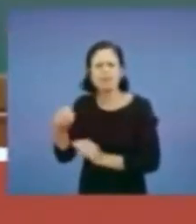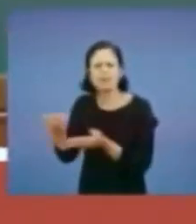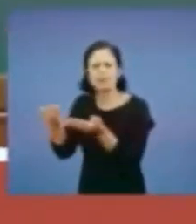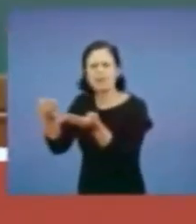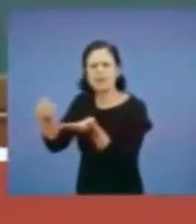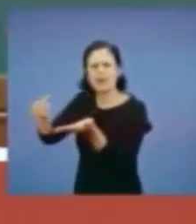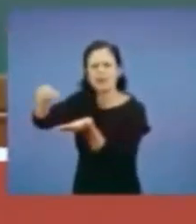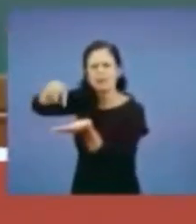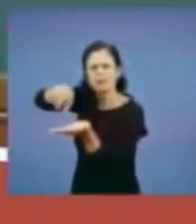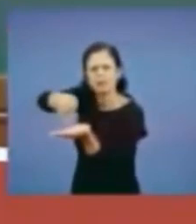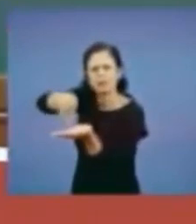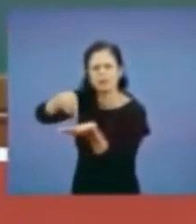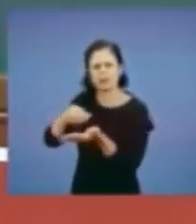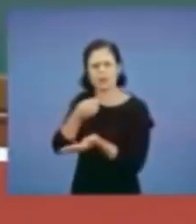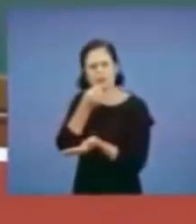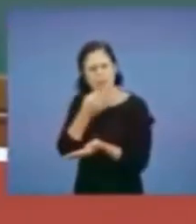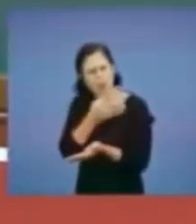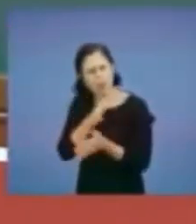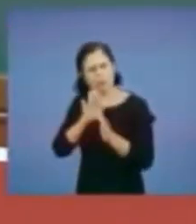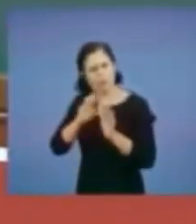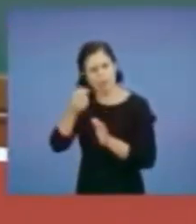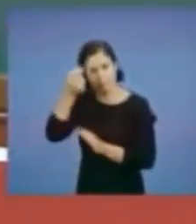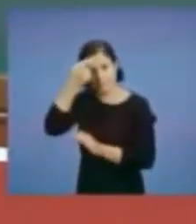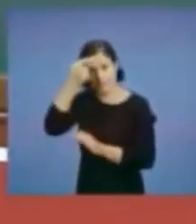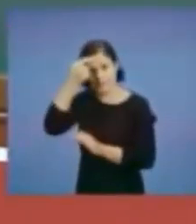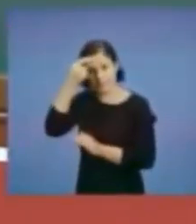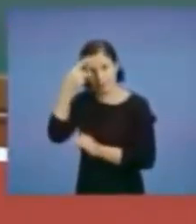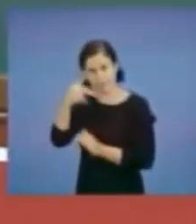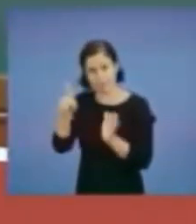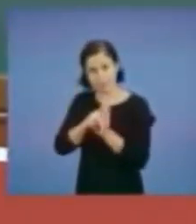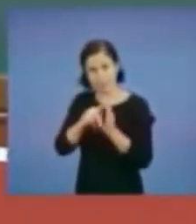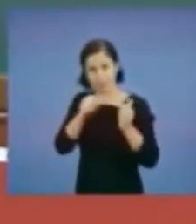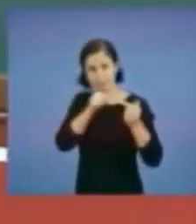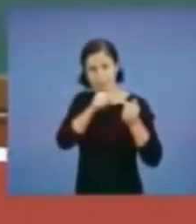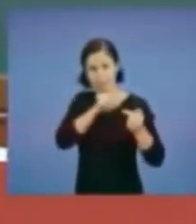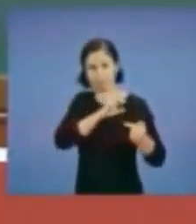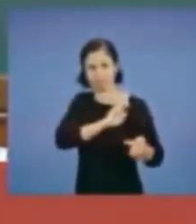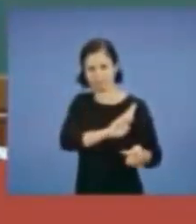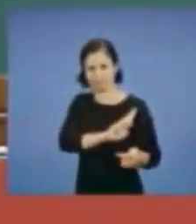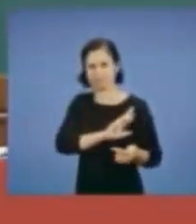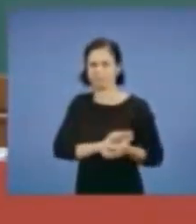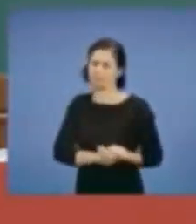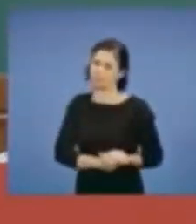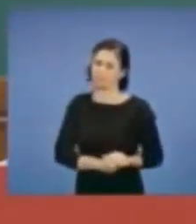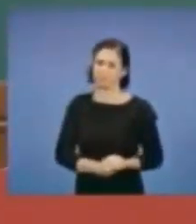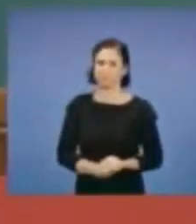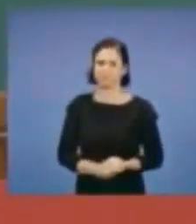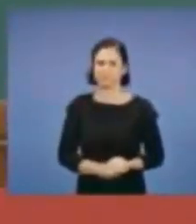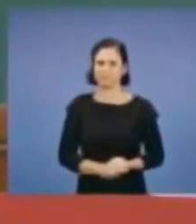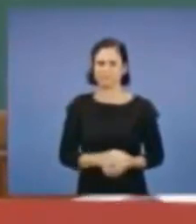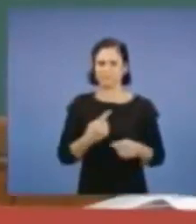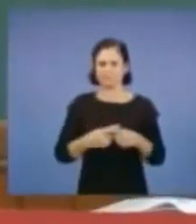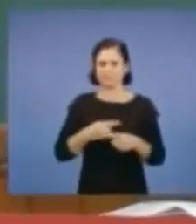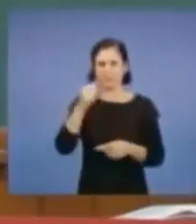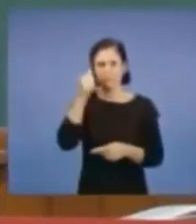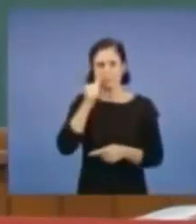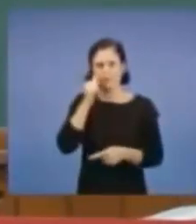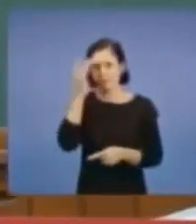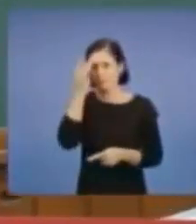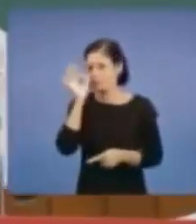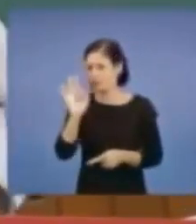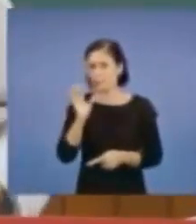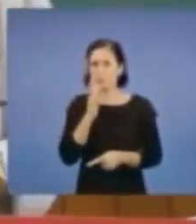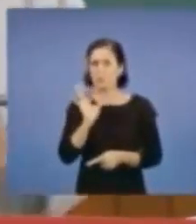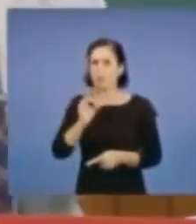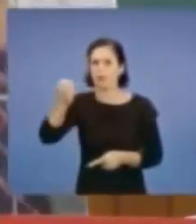to bring spice. Was it something bad? No, but her mind was a mind of religion. She was a religious woman. She